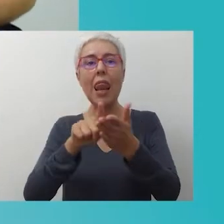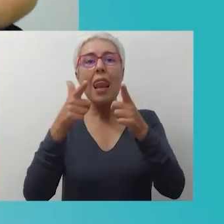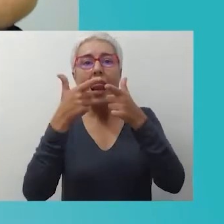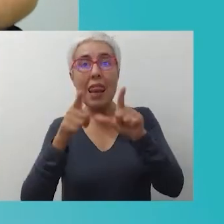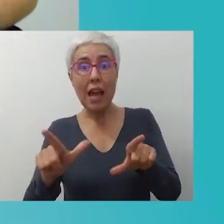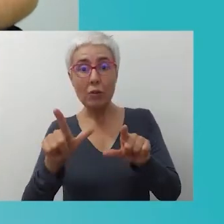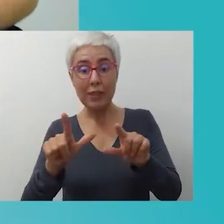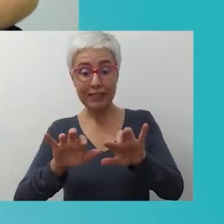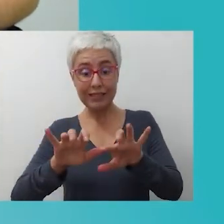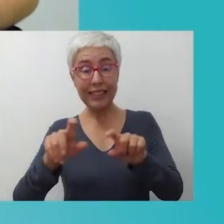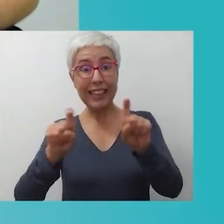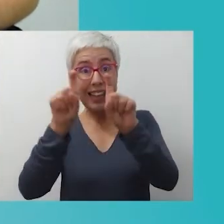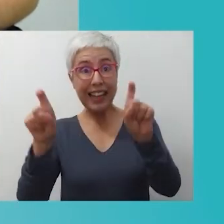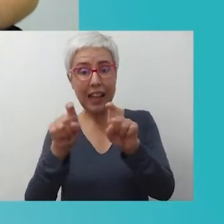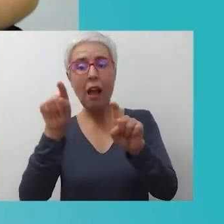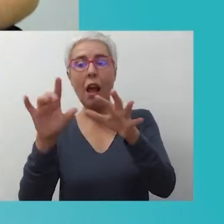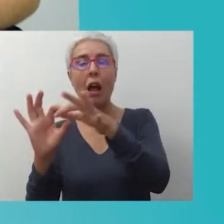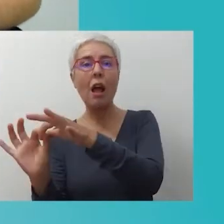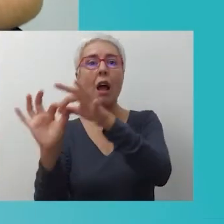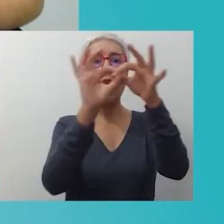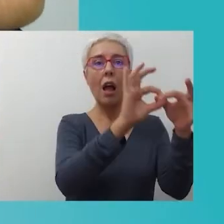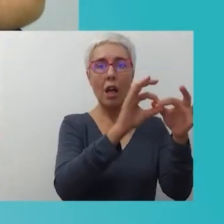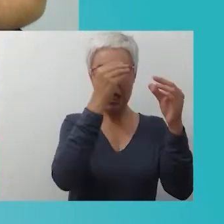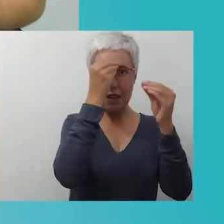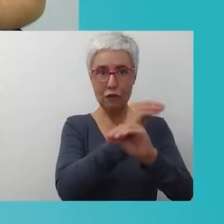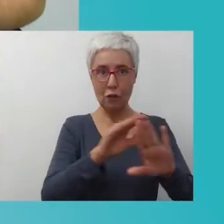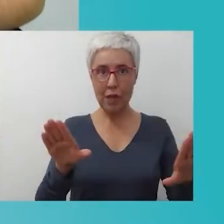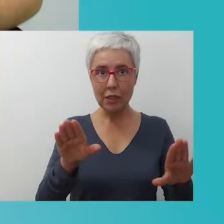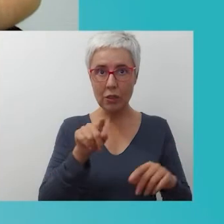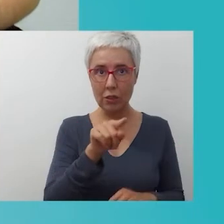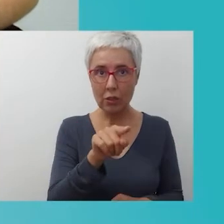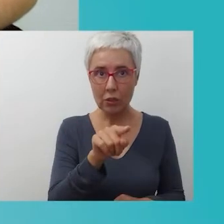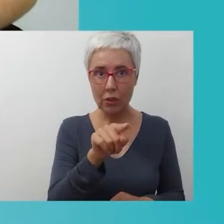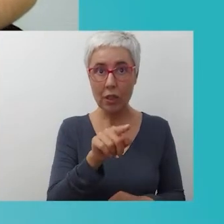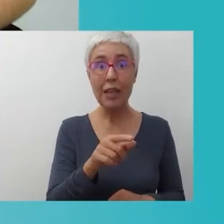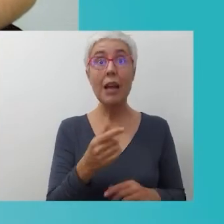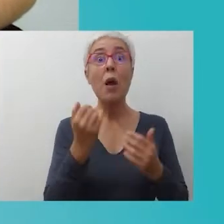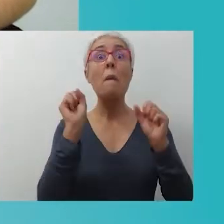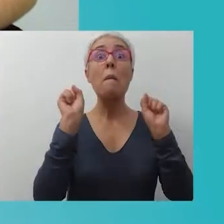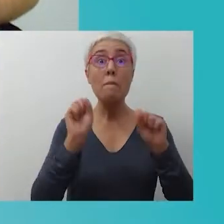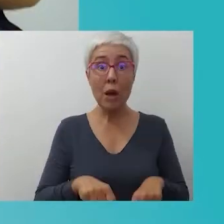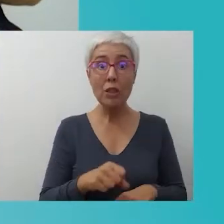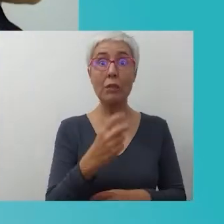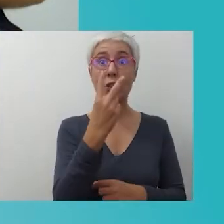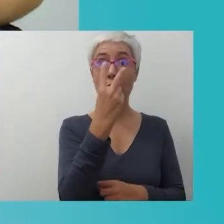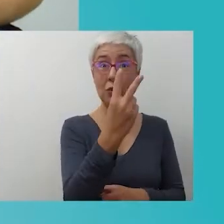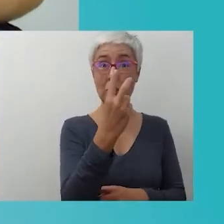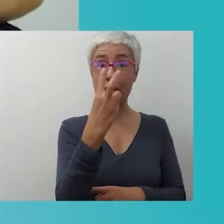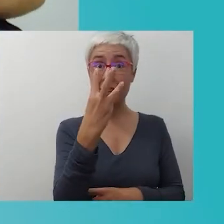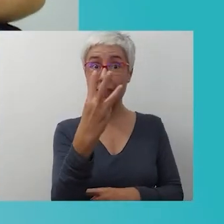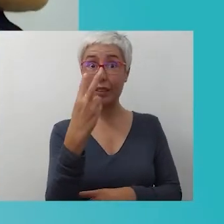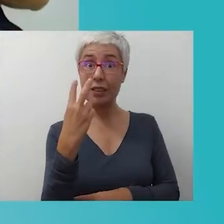clinical information based on real-world data. The application detects or